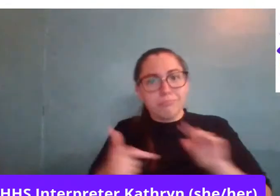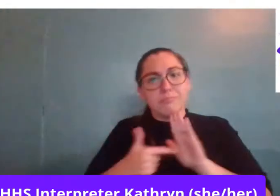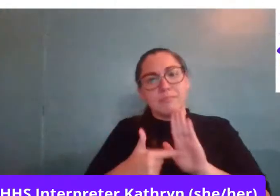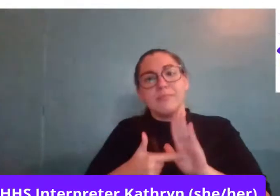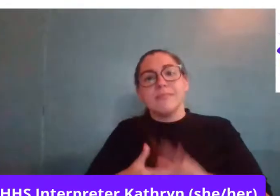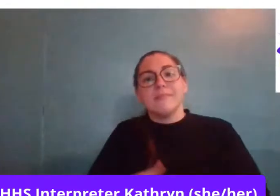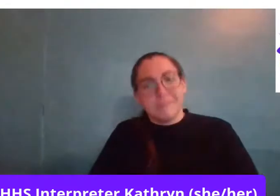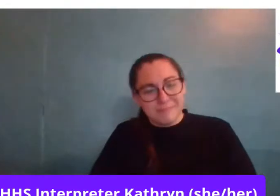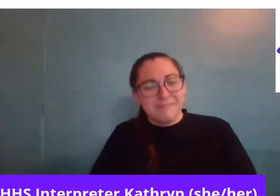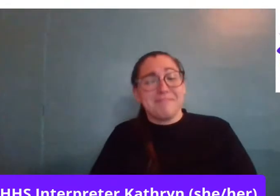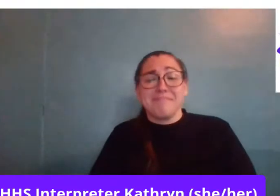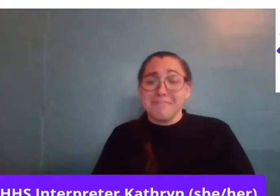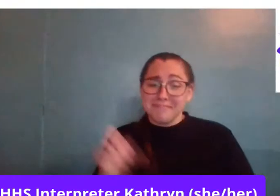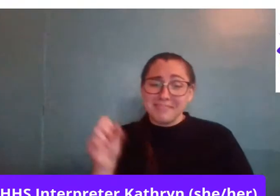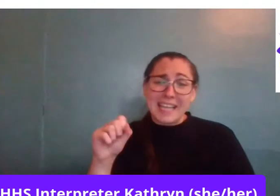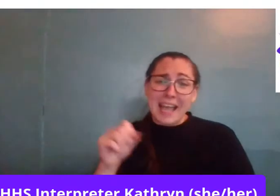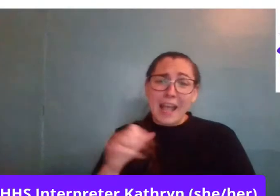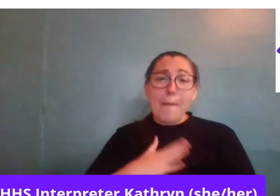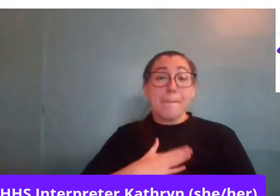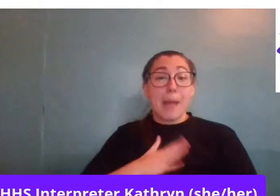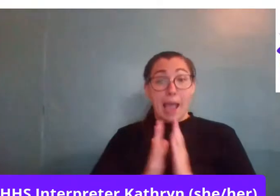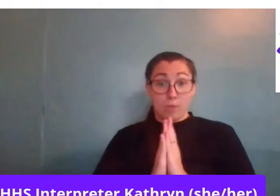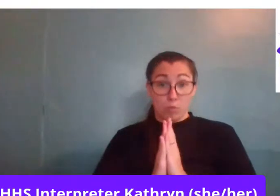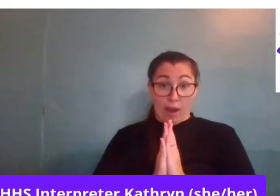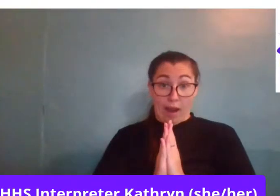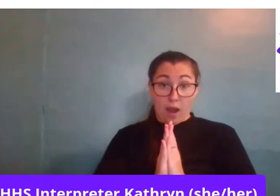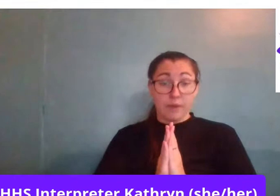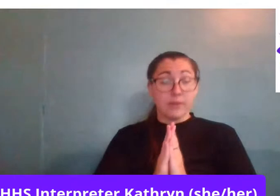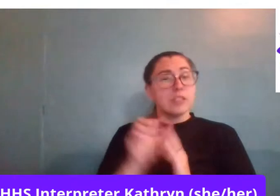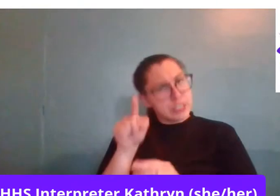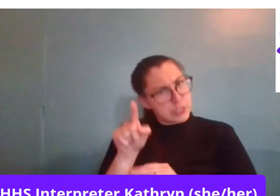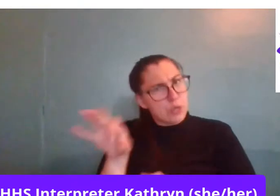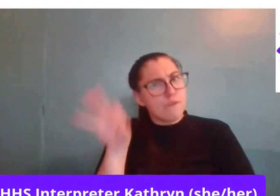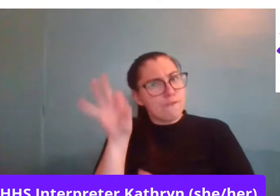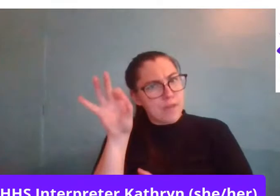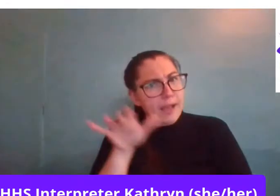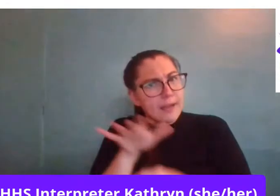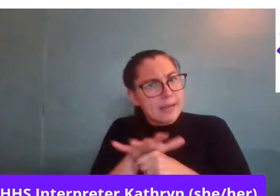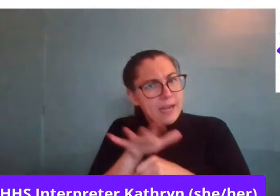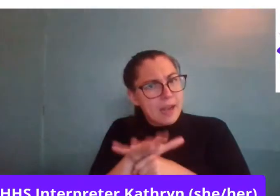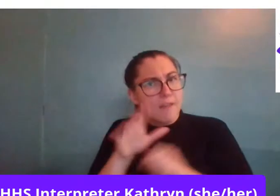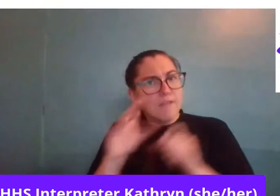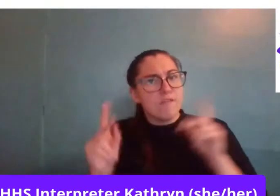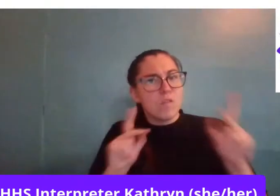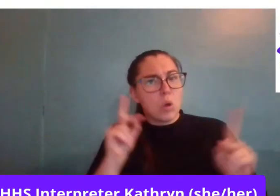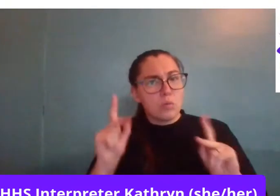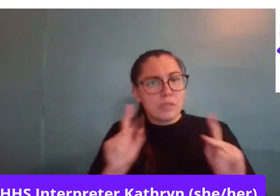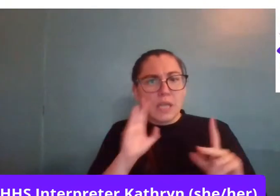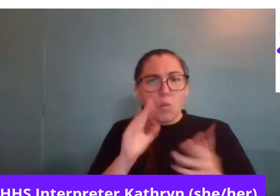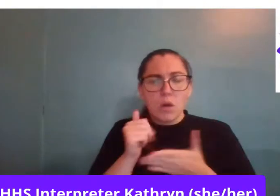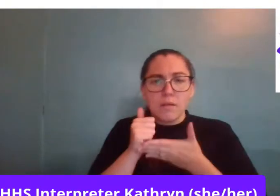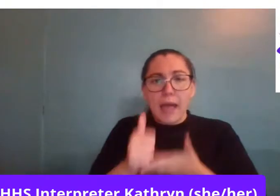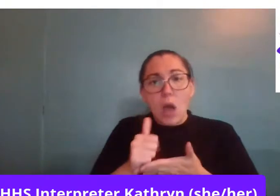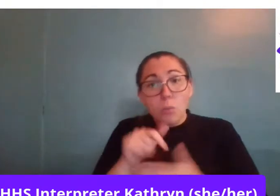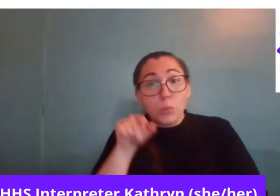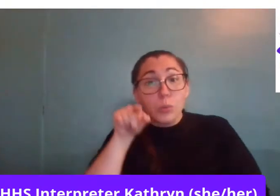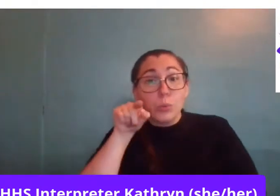yeah, my prayer is that you do find enough folks that help you